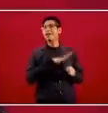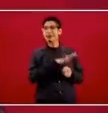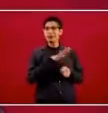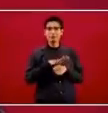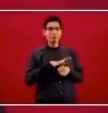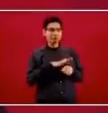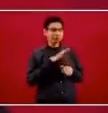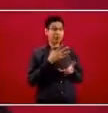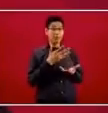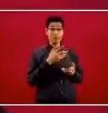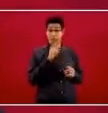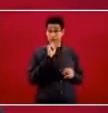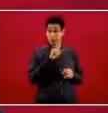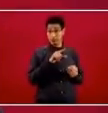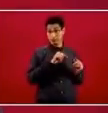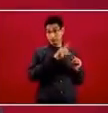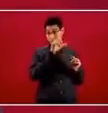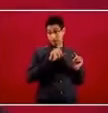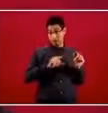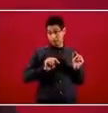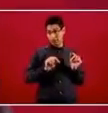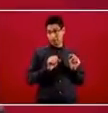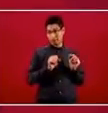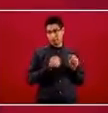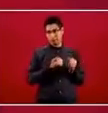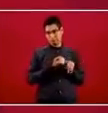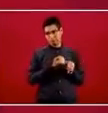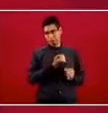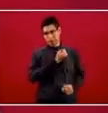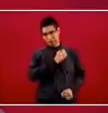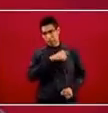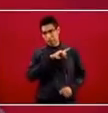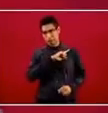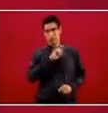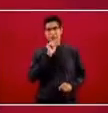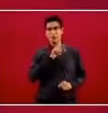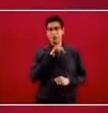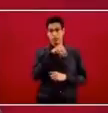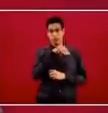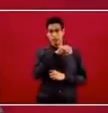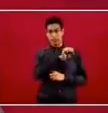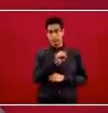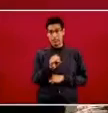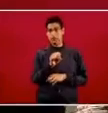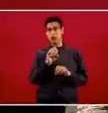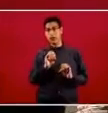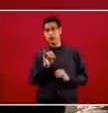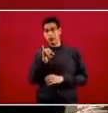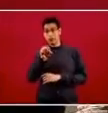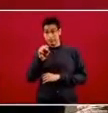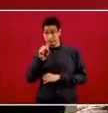Basically, what this technical document will state is, for the past few weeks we have been analyzing the technical